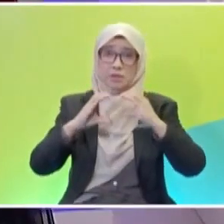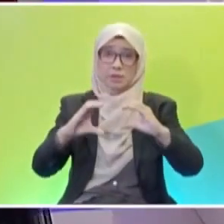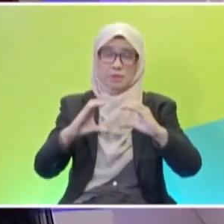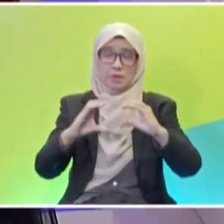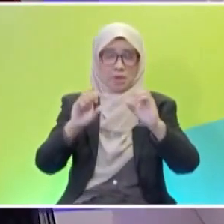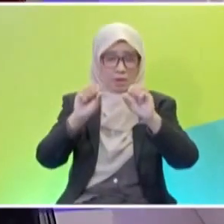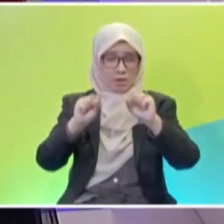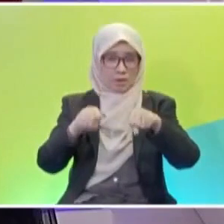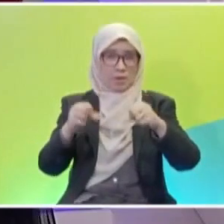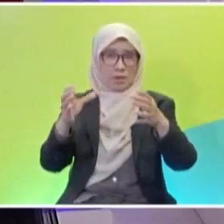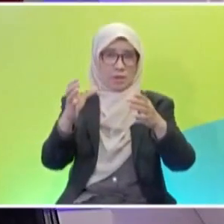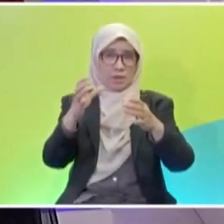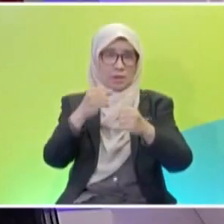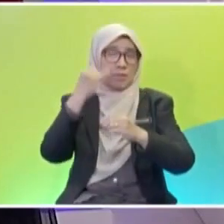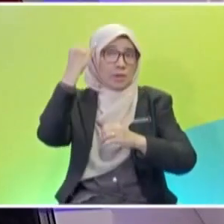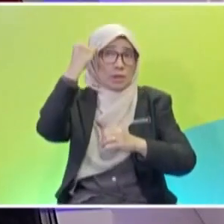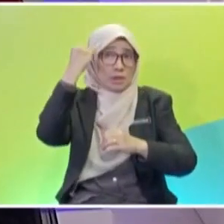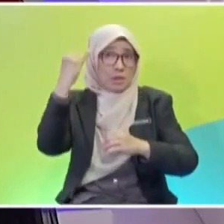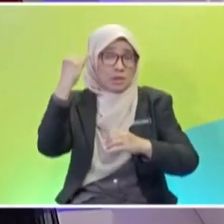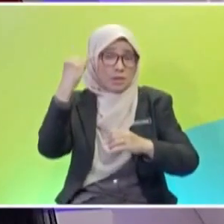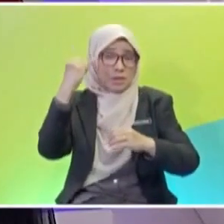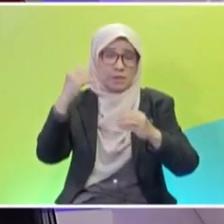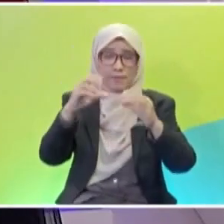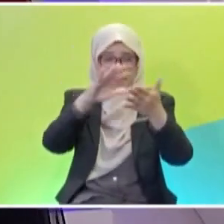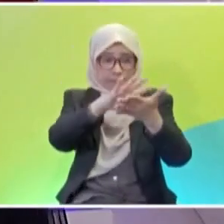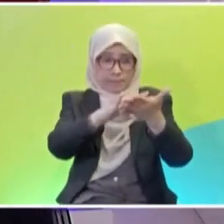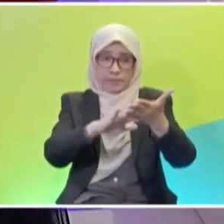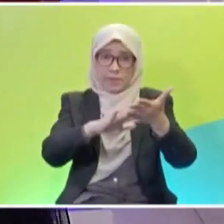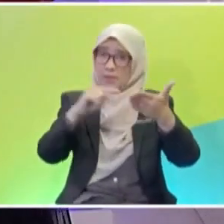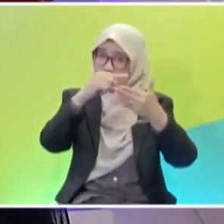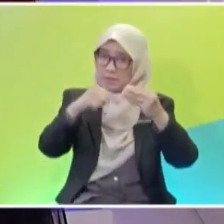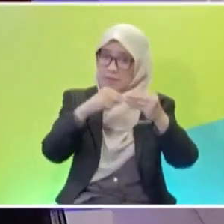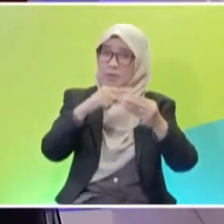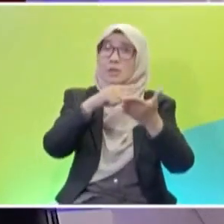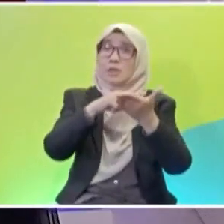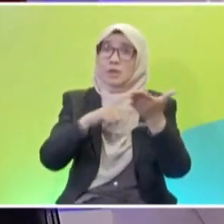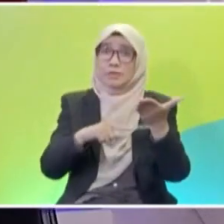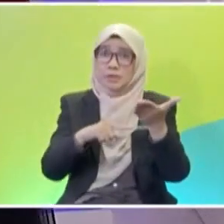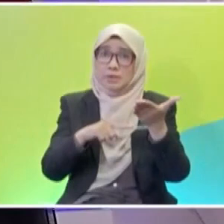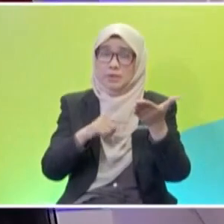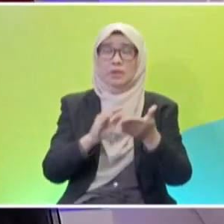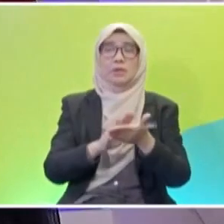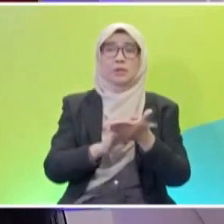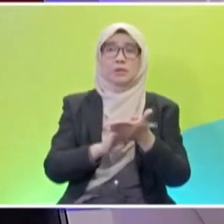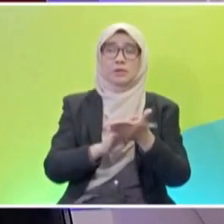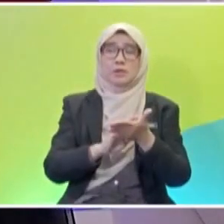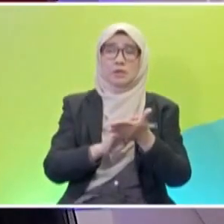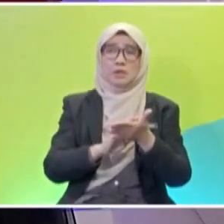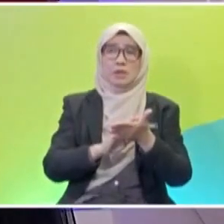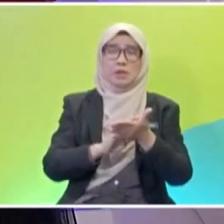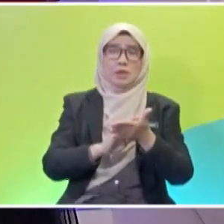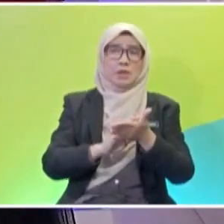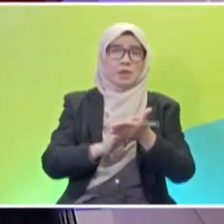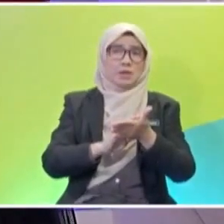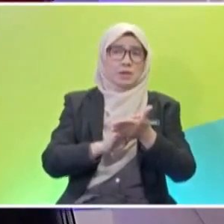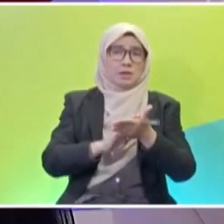idea of what the text is about mm-hmm. without trying to figure out, oh my God, I don't understand this word. A lot of pupils